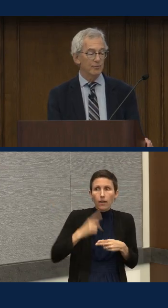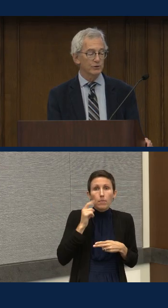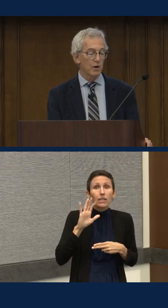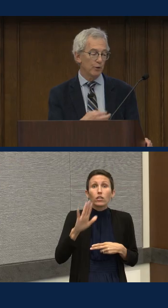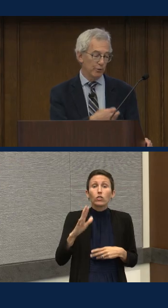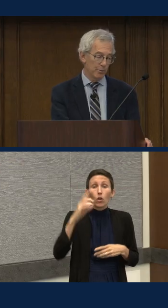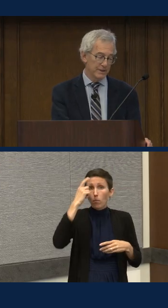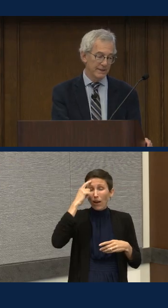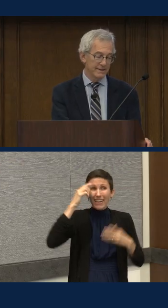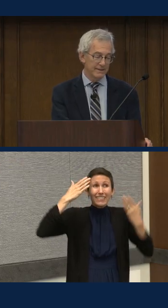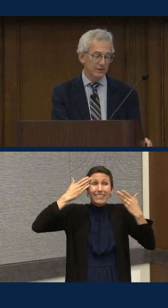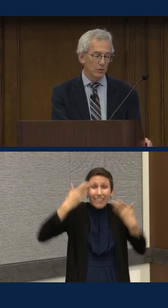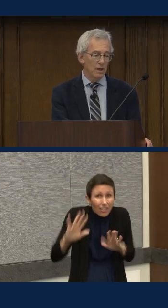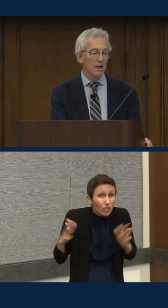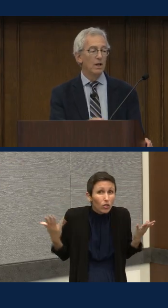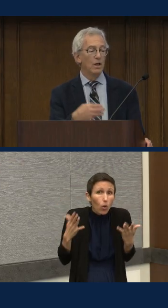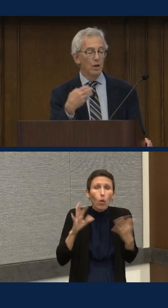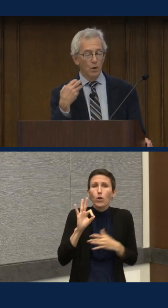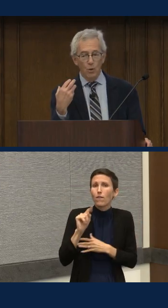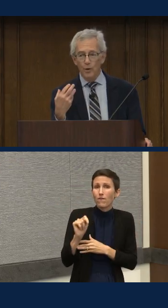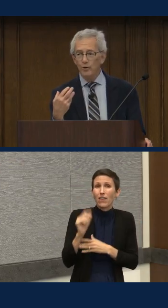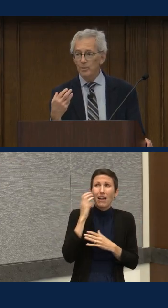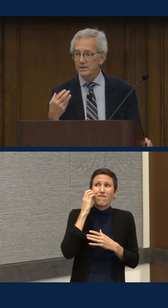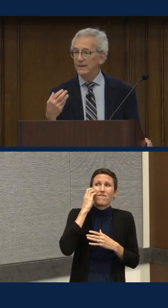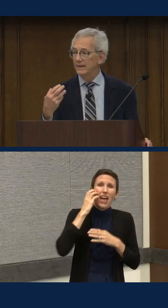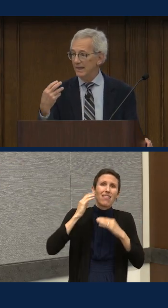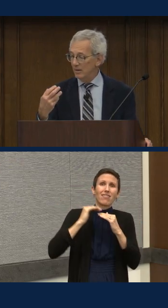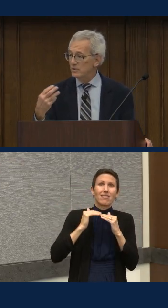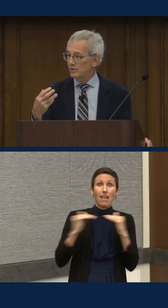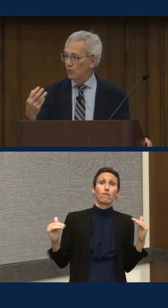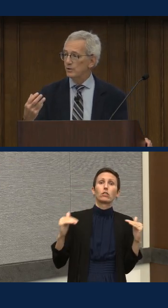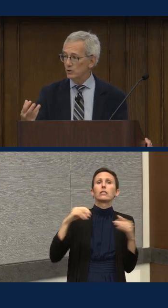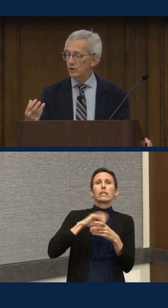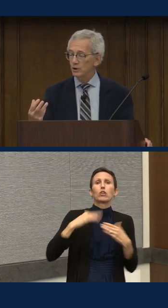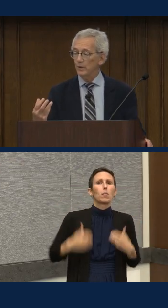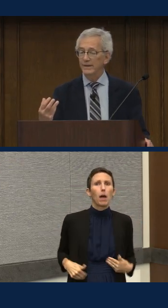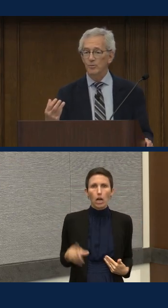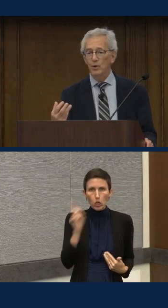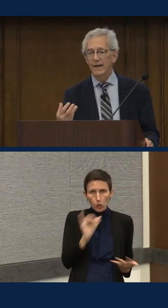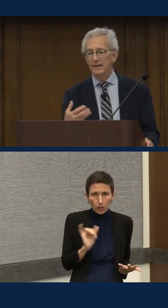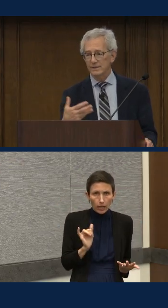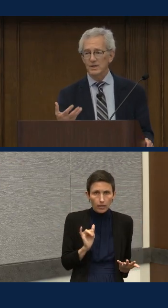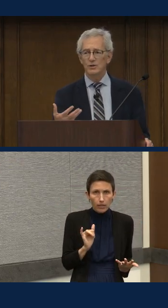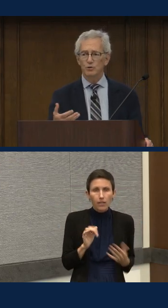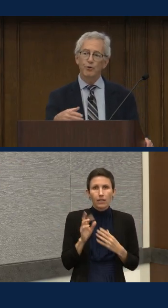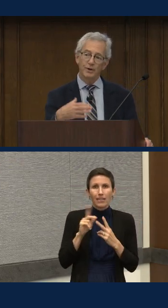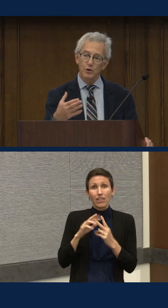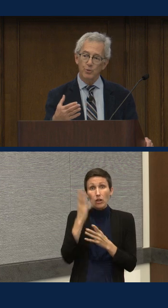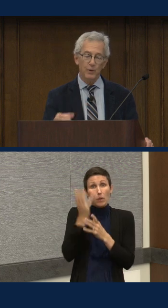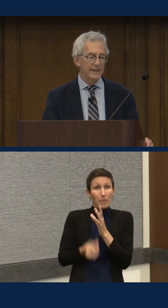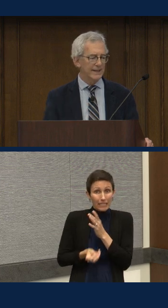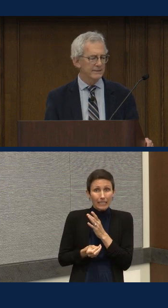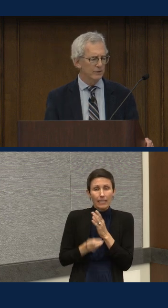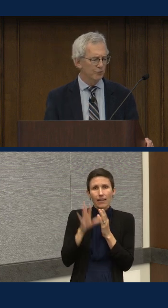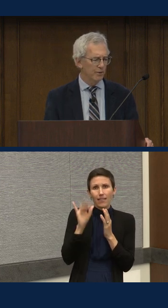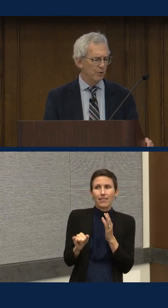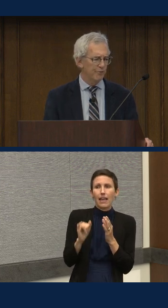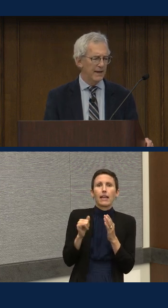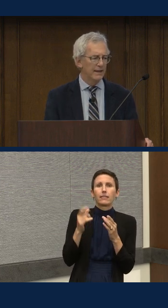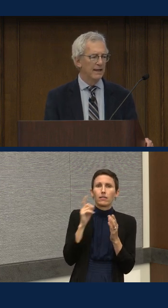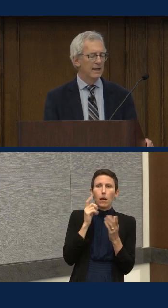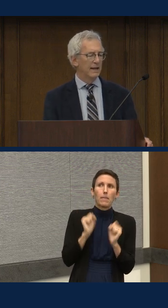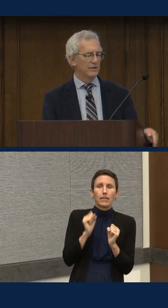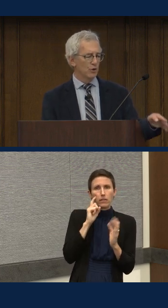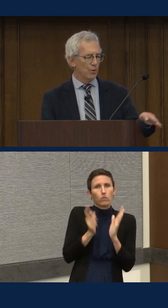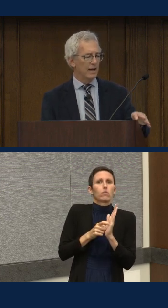fat levels are. You're either missing the signal or you're missing the MC4 circuitry in the brain essential for interpreting that signal from your